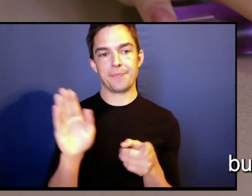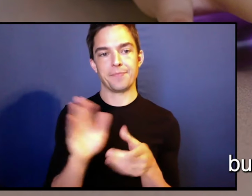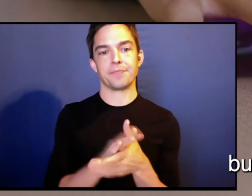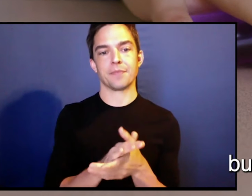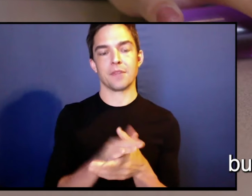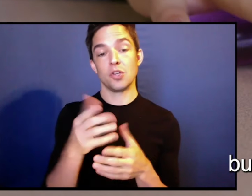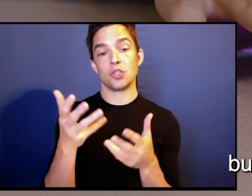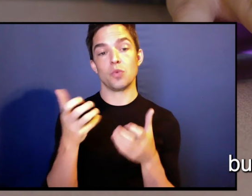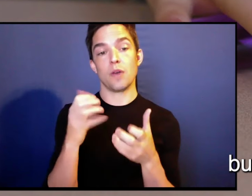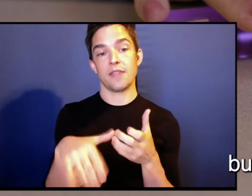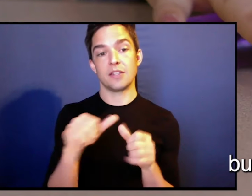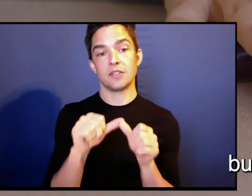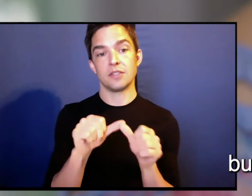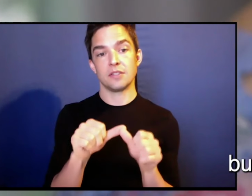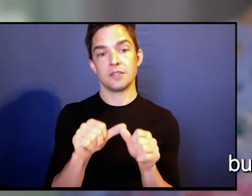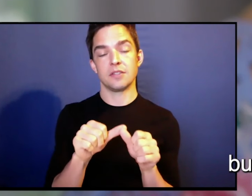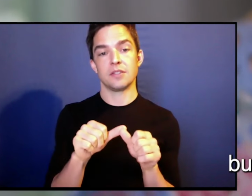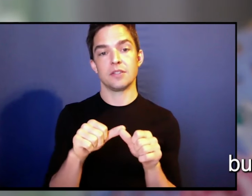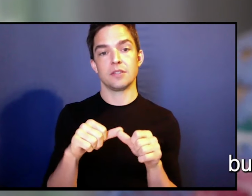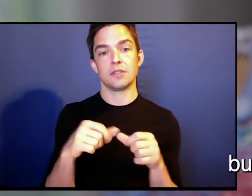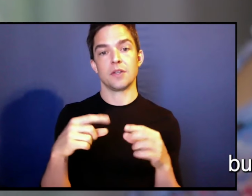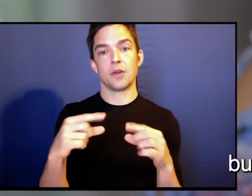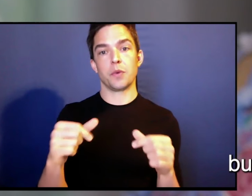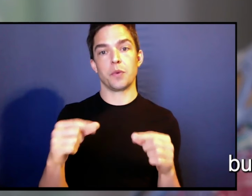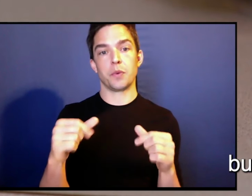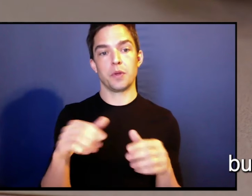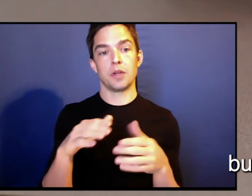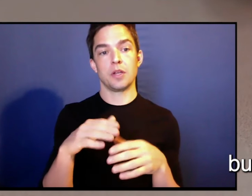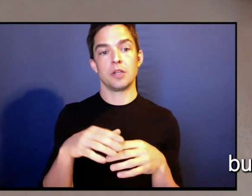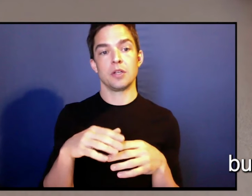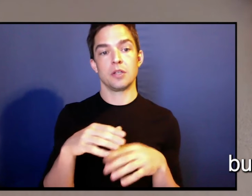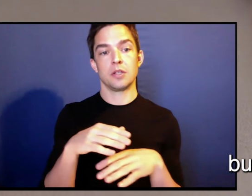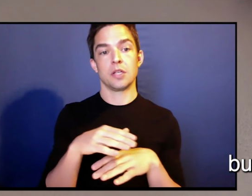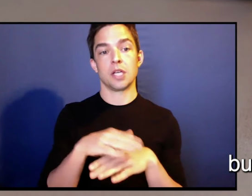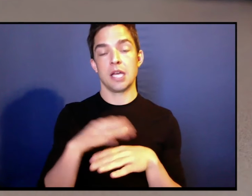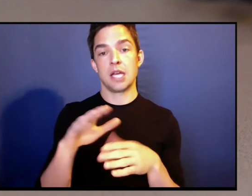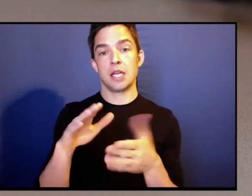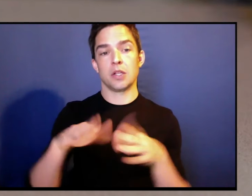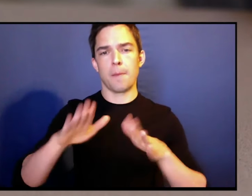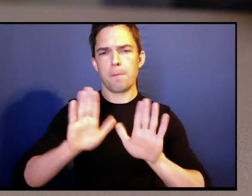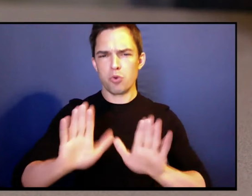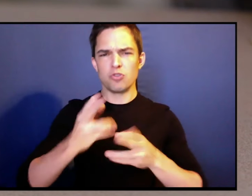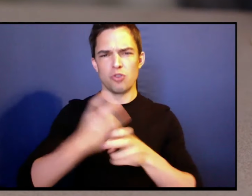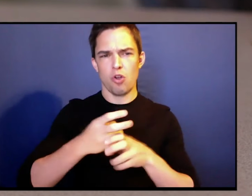So you want it to line on the clay but you also want to push it super hard.